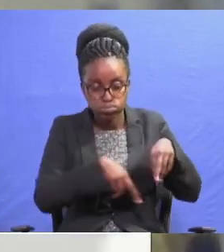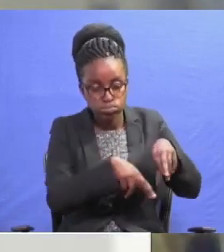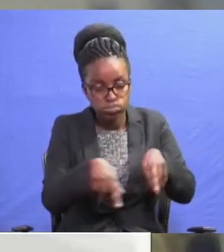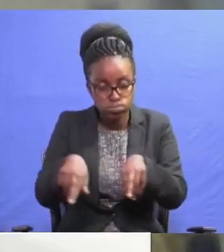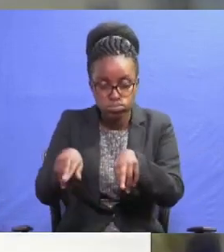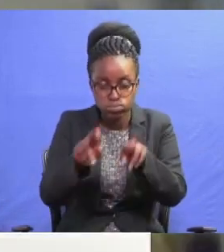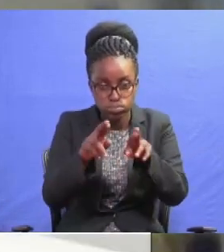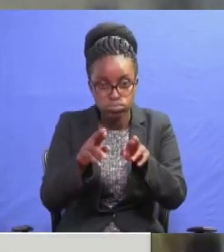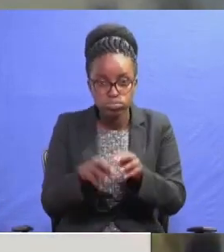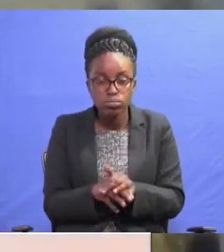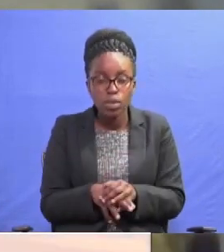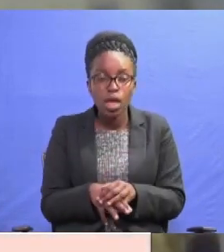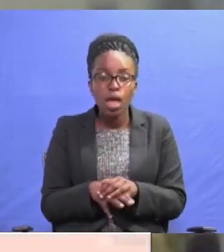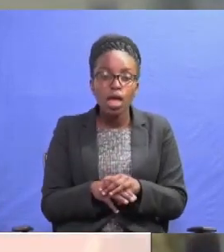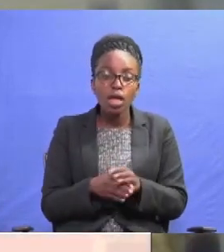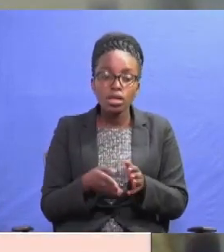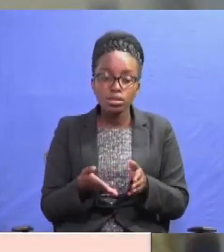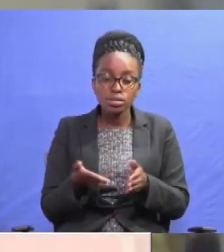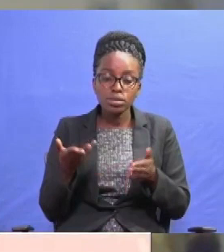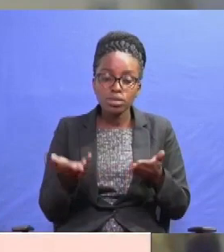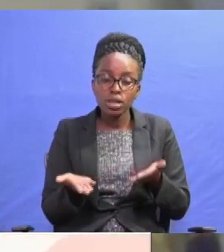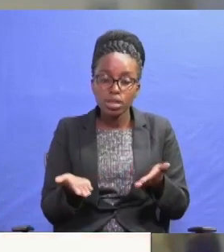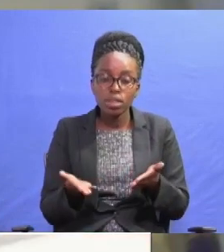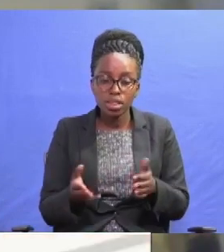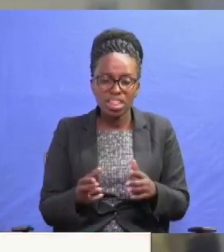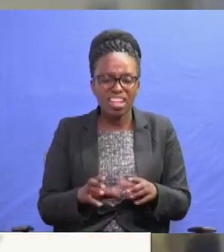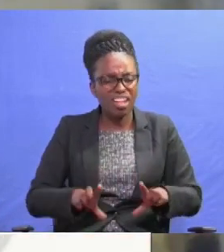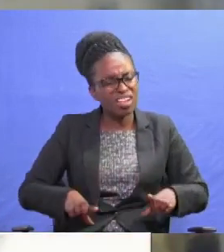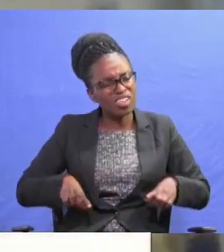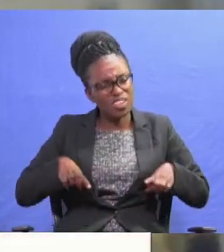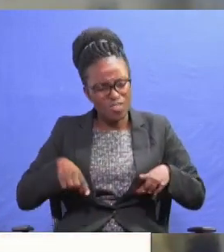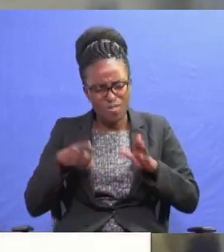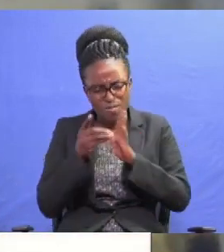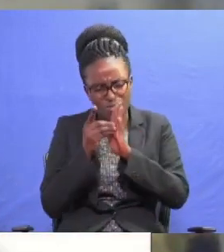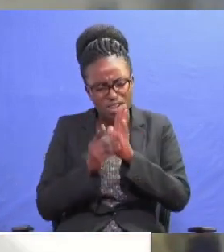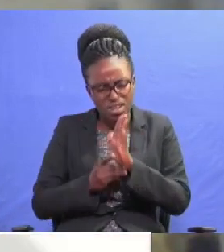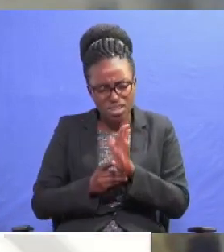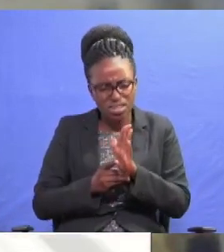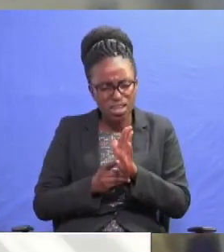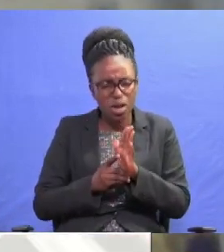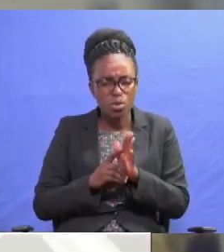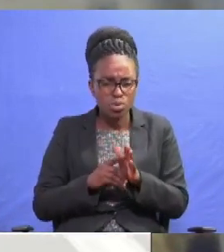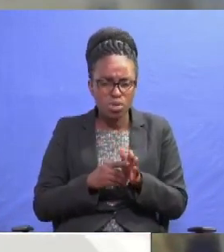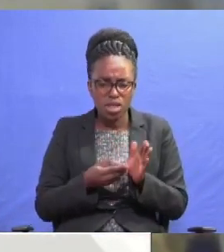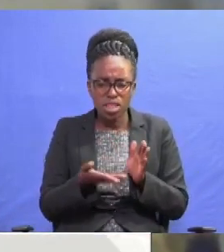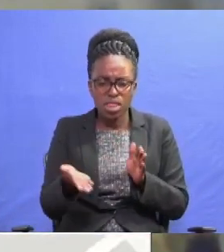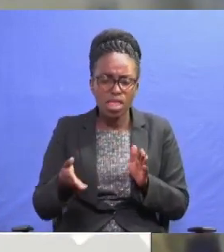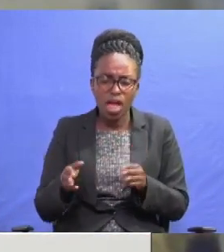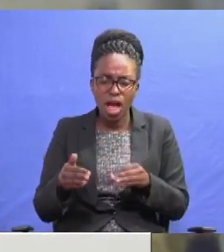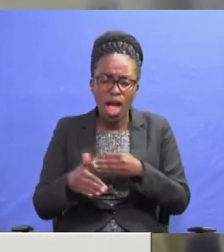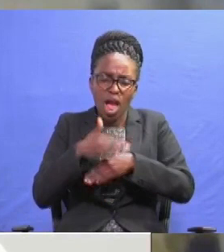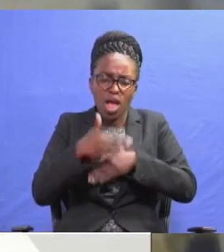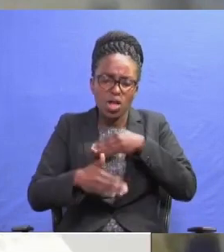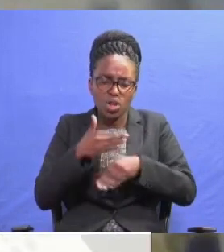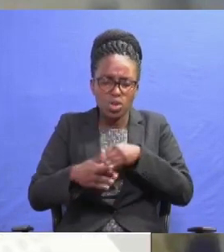again, a settlement downstream along actually a riverine area, very close to the riverine area. And now that we